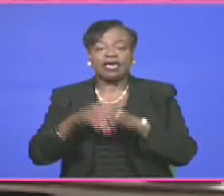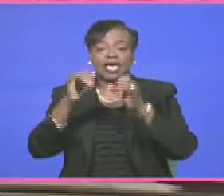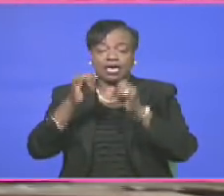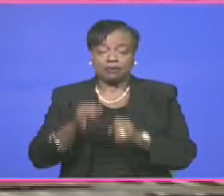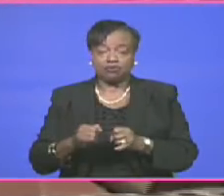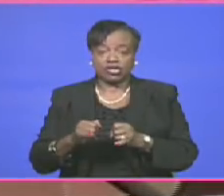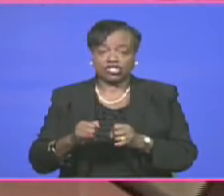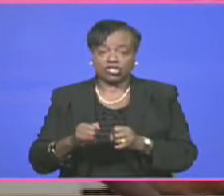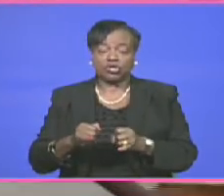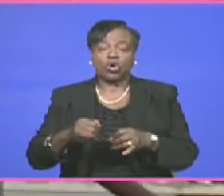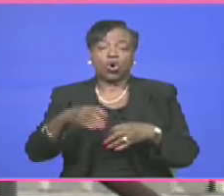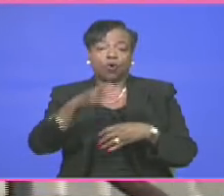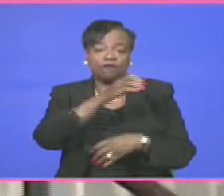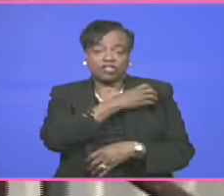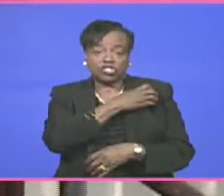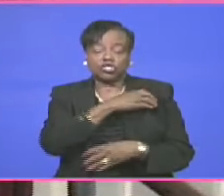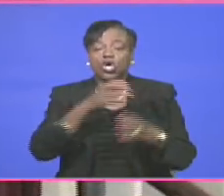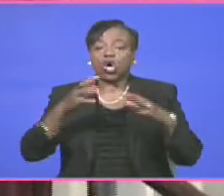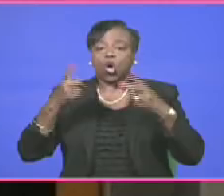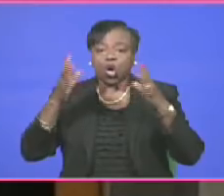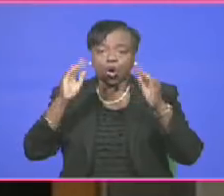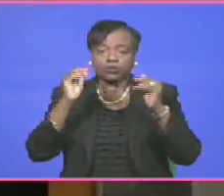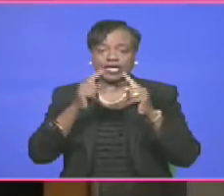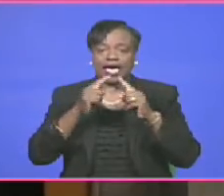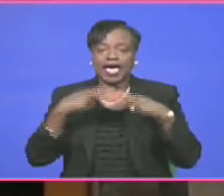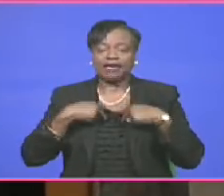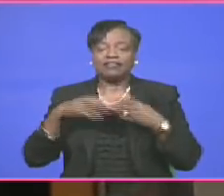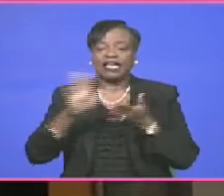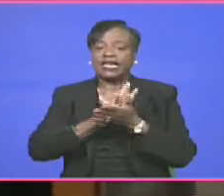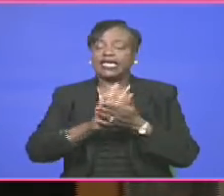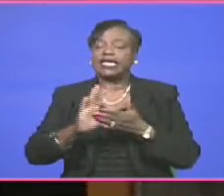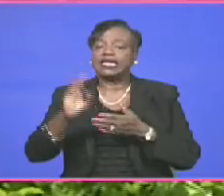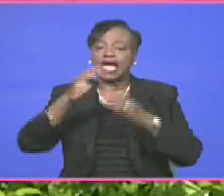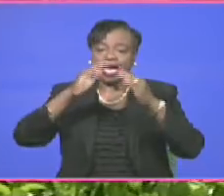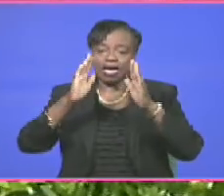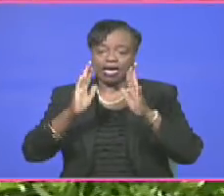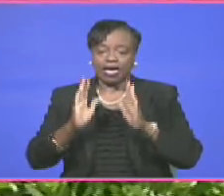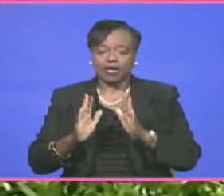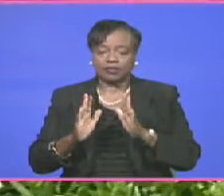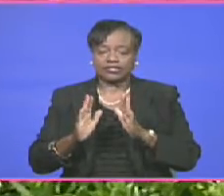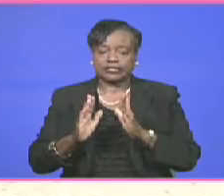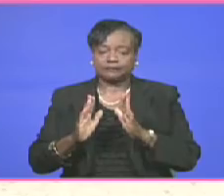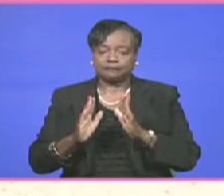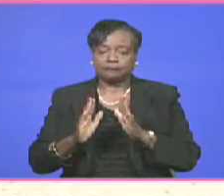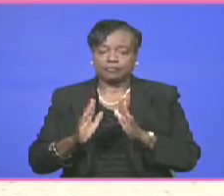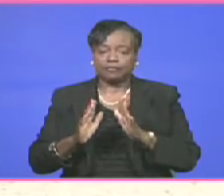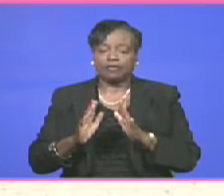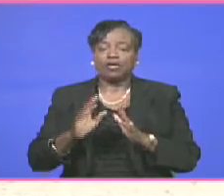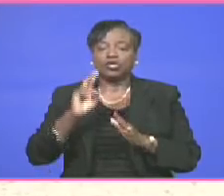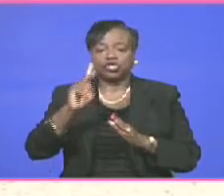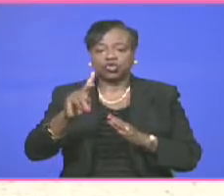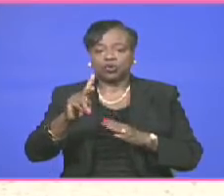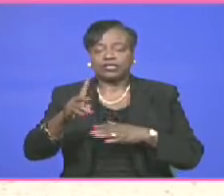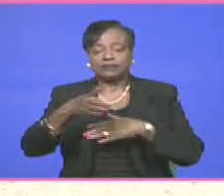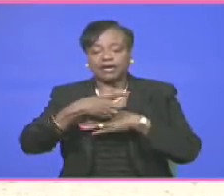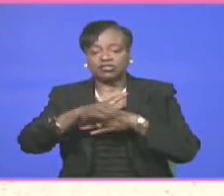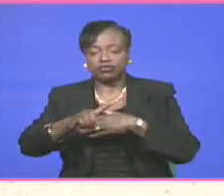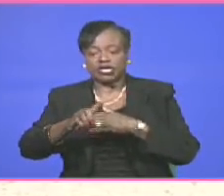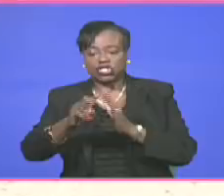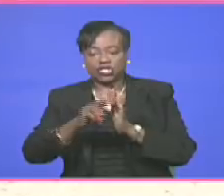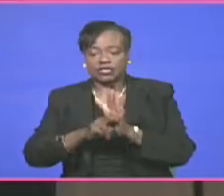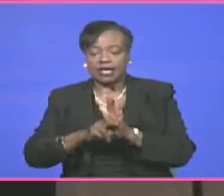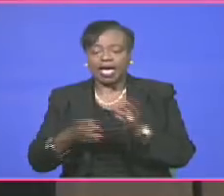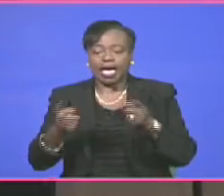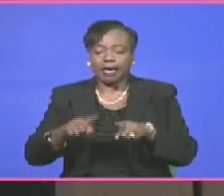cleaned house significantly. This week, they initiated a series of repatriation exercises, two of them today. Head of the